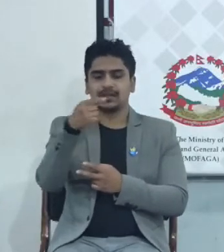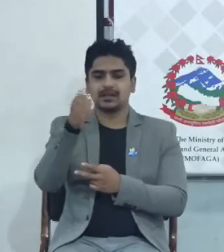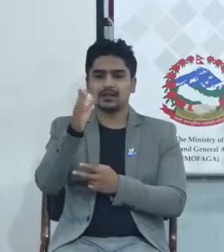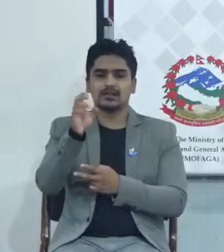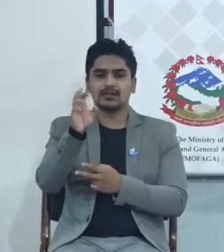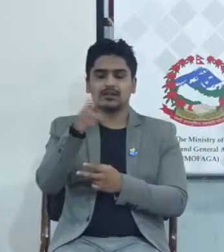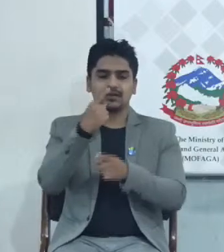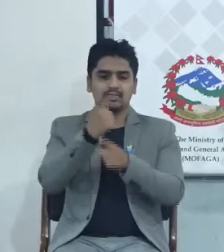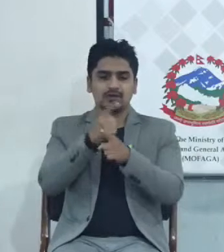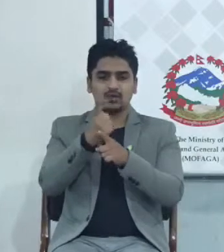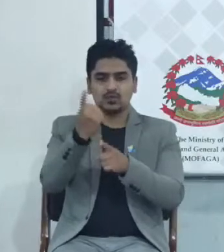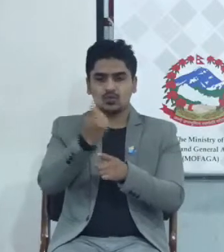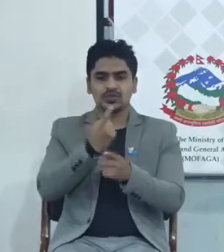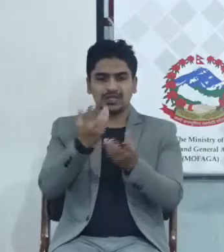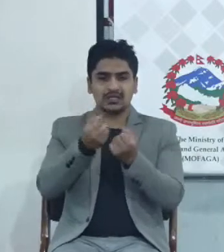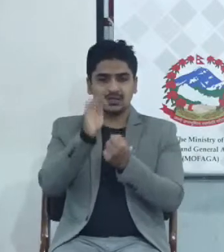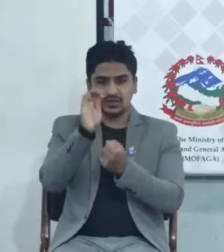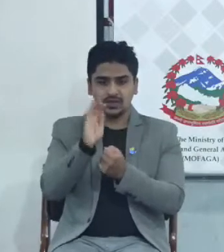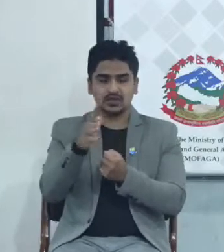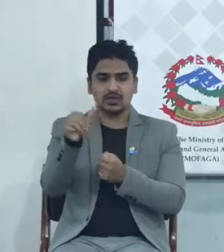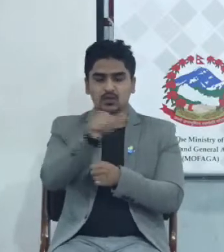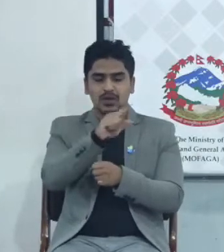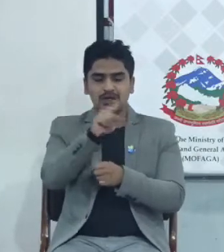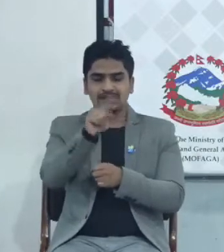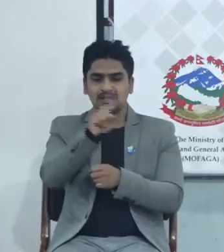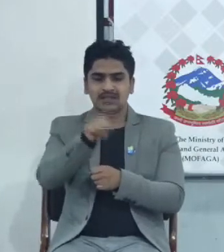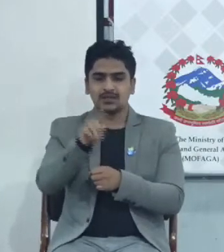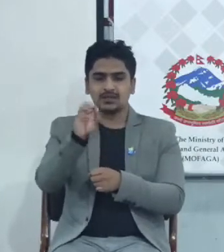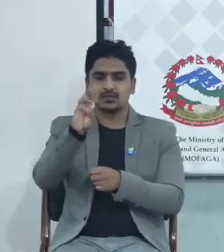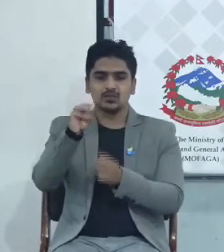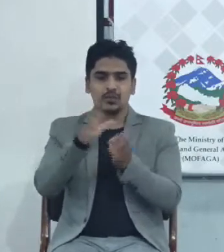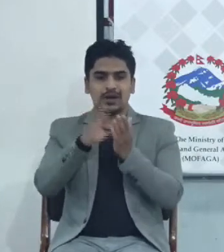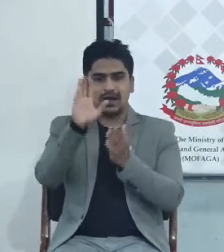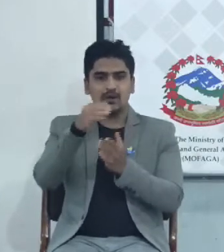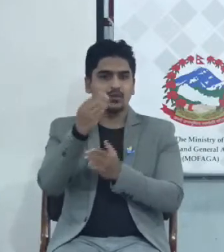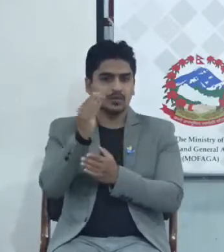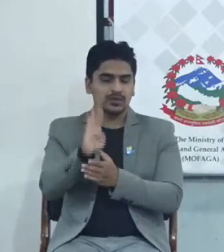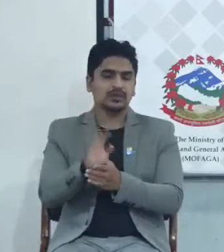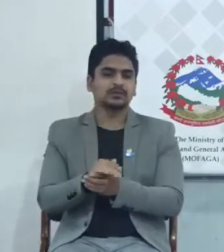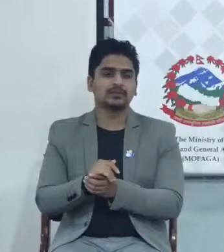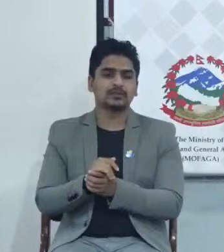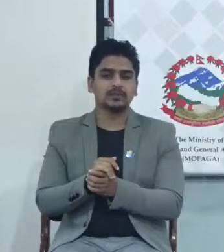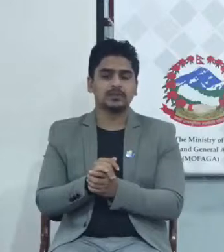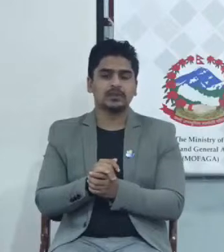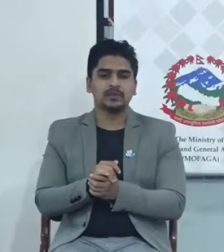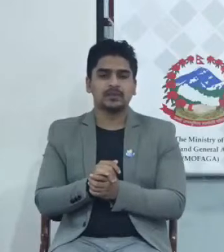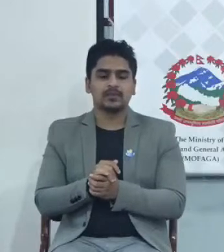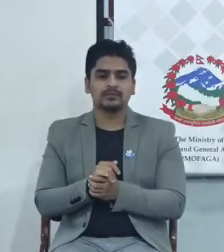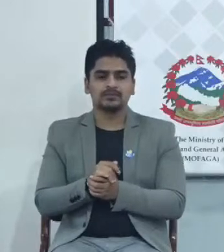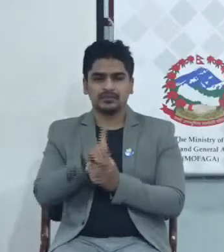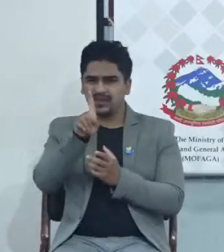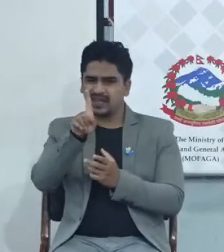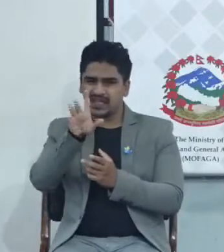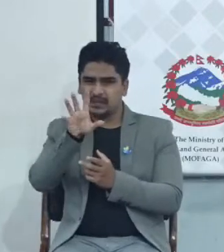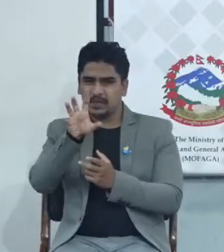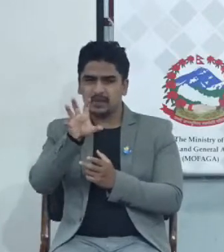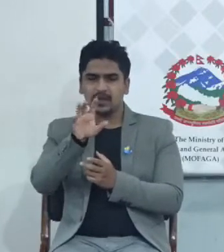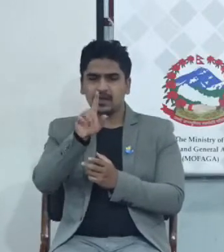and in 1 minute, I'd like to ask him to put his question. Yogendra sir.